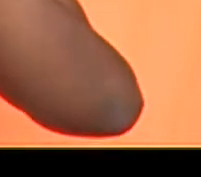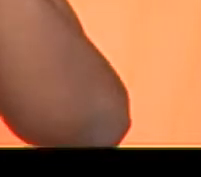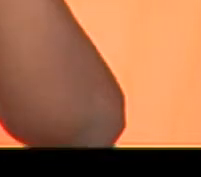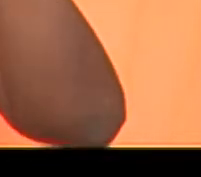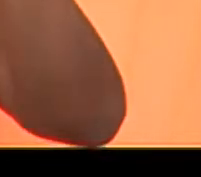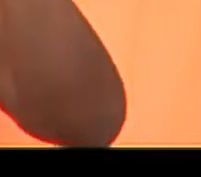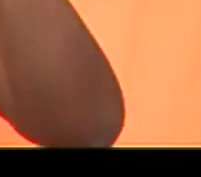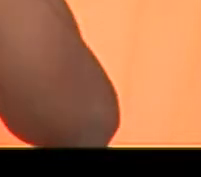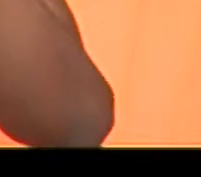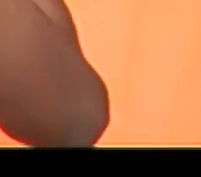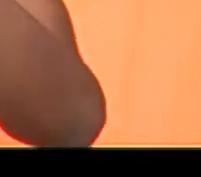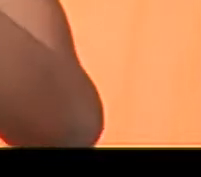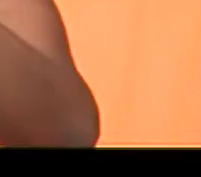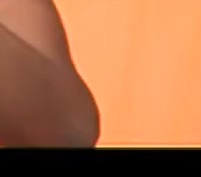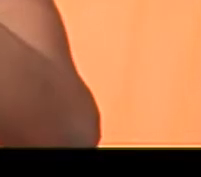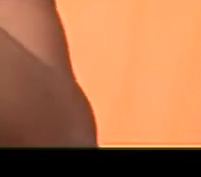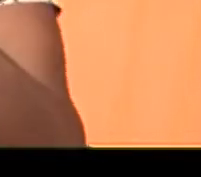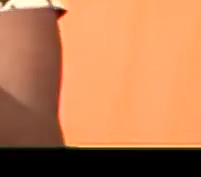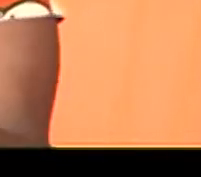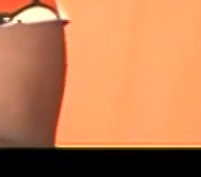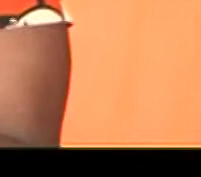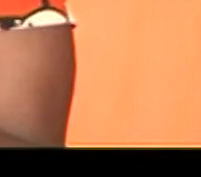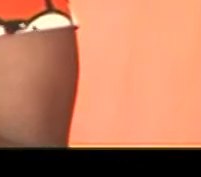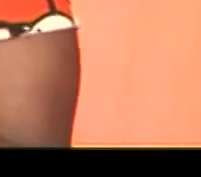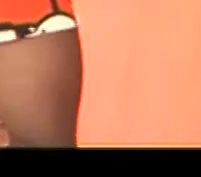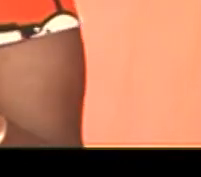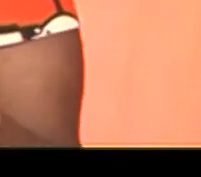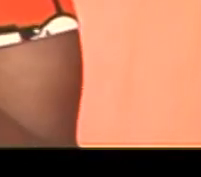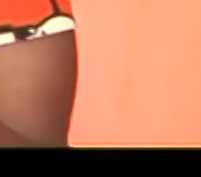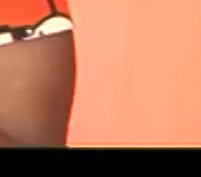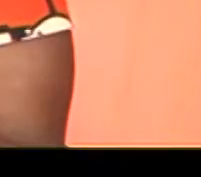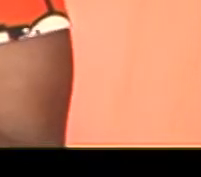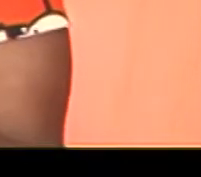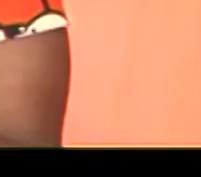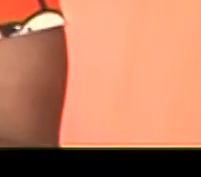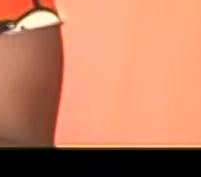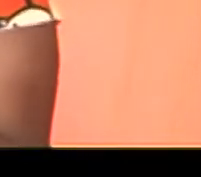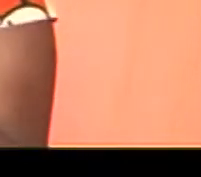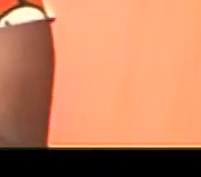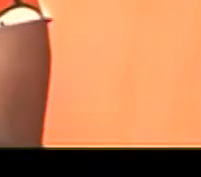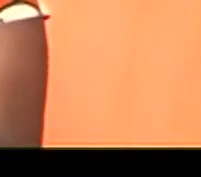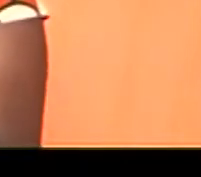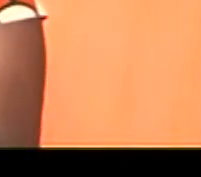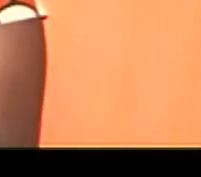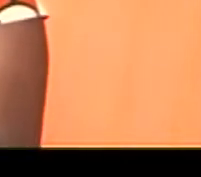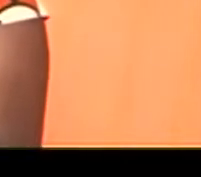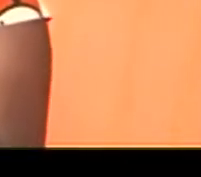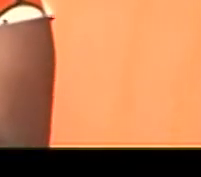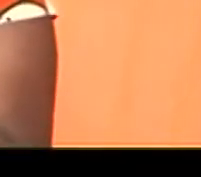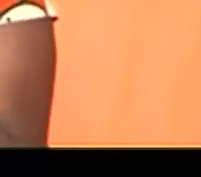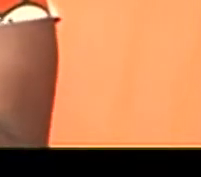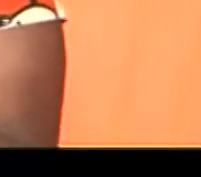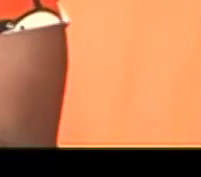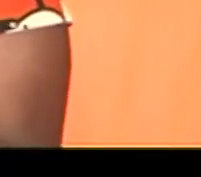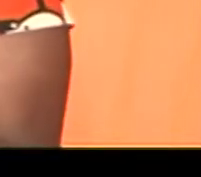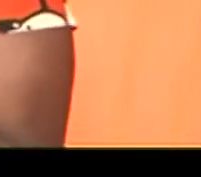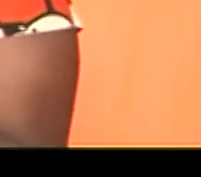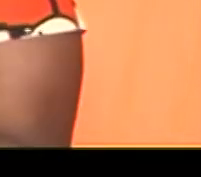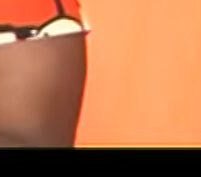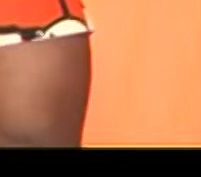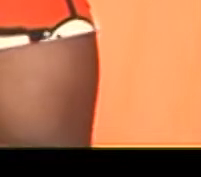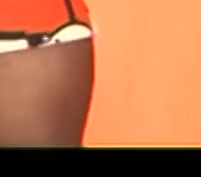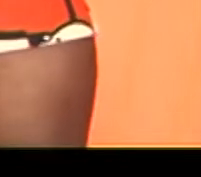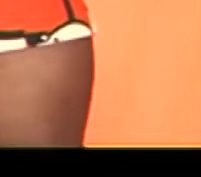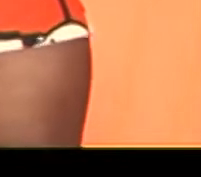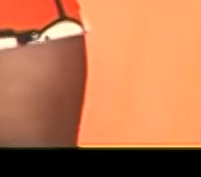the ability to see what is ahead. The shepherd looks for good pastures for the sheep to enjoy, and the shepherd looks